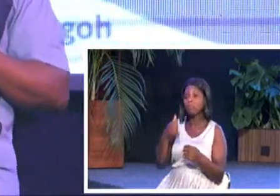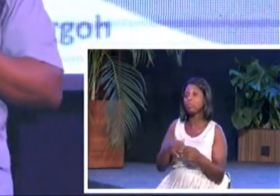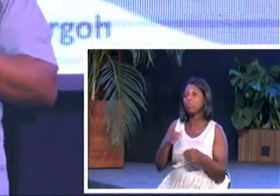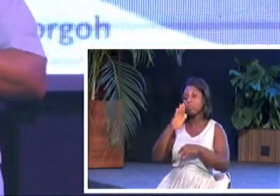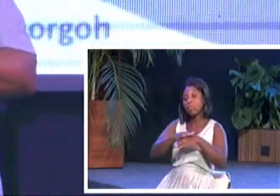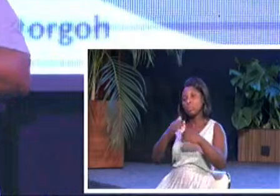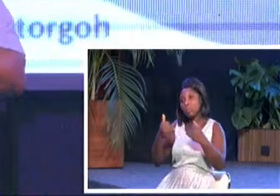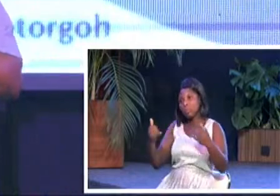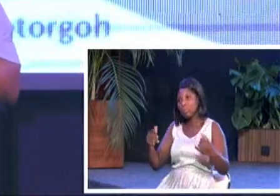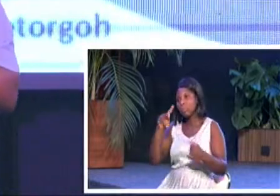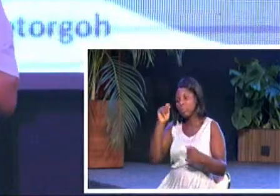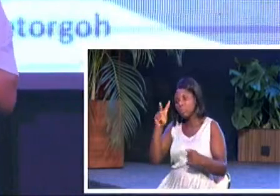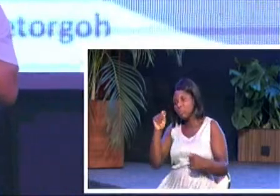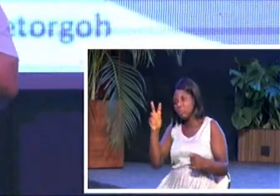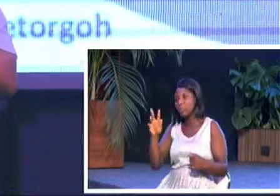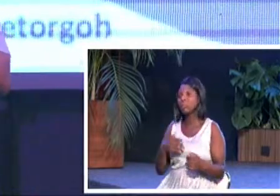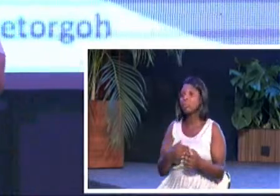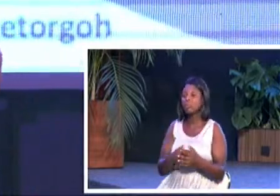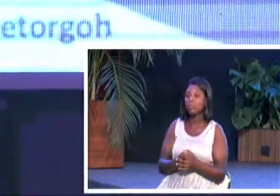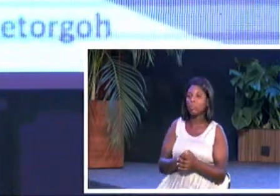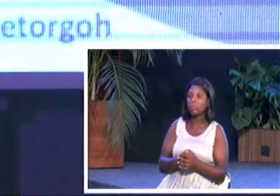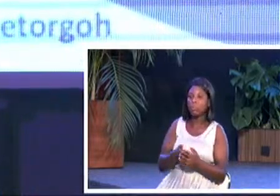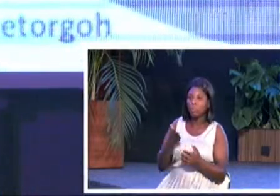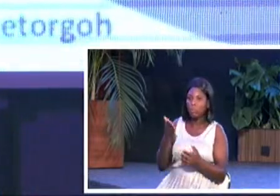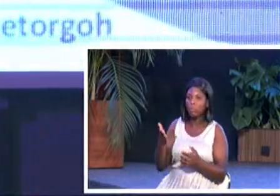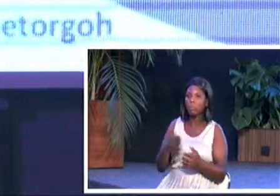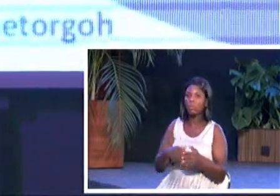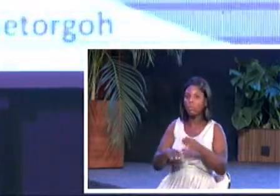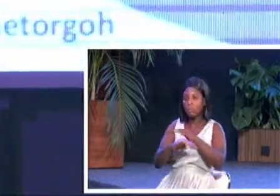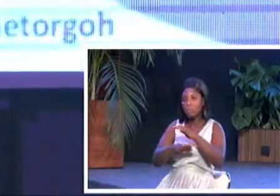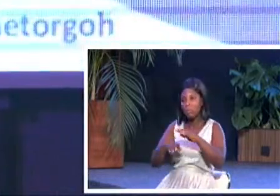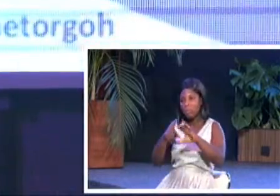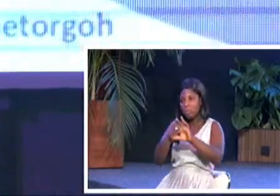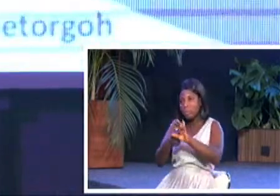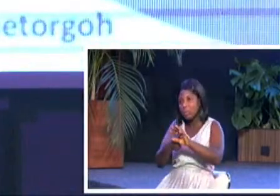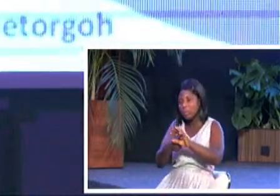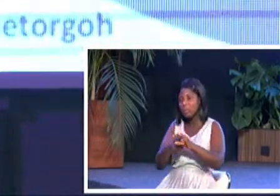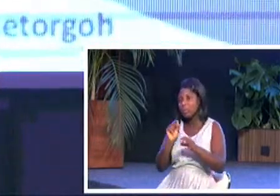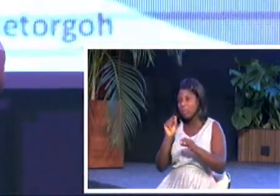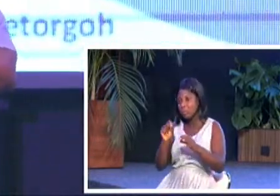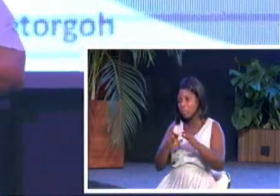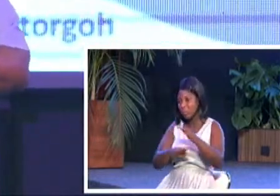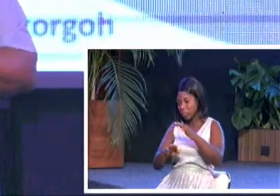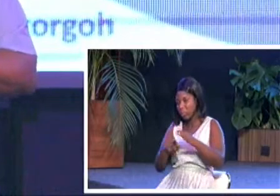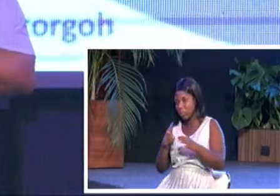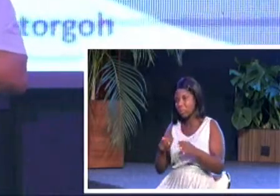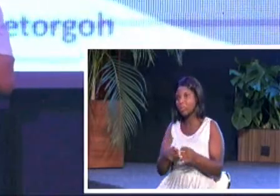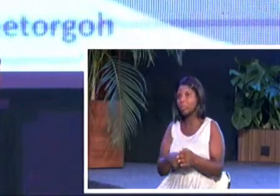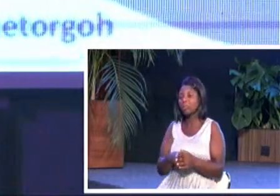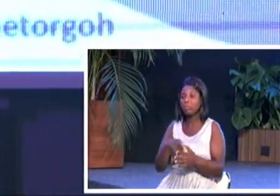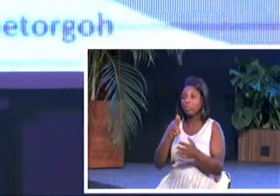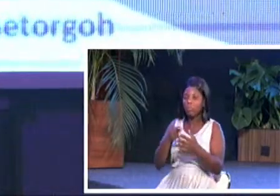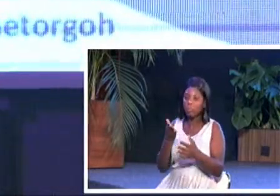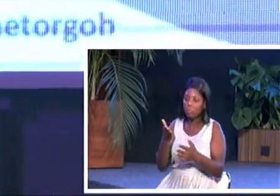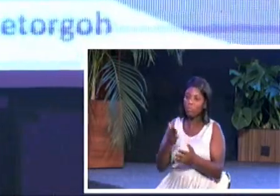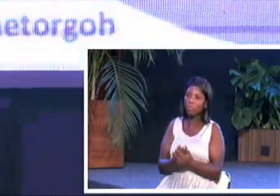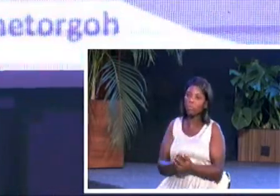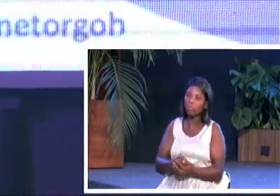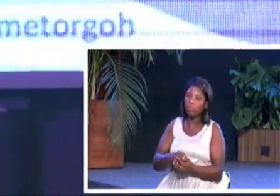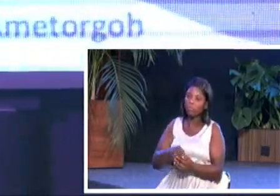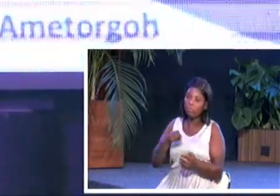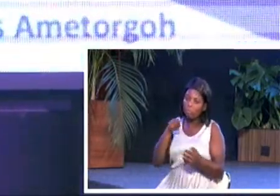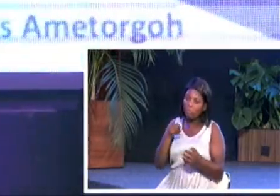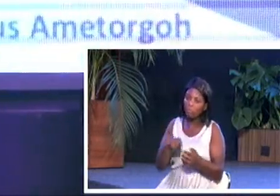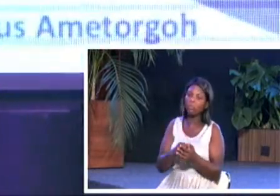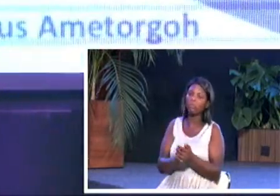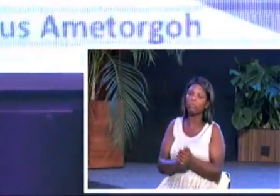TV, where the buttons are and things, is also part of that user experience design and user interface design. So that's for